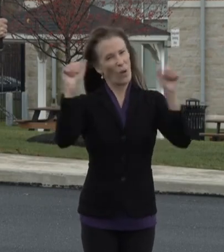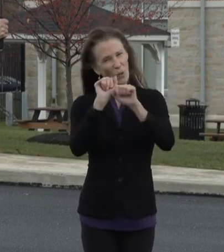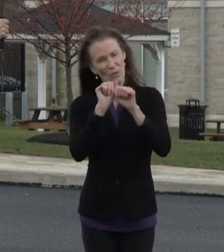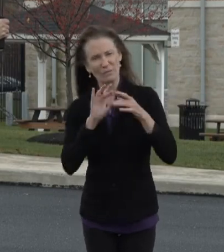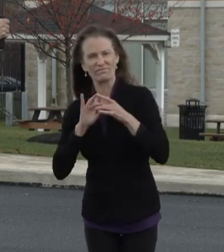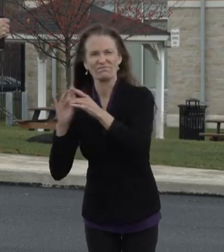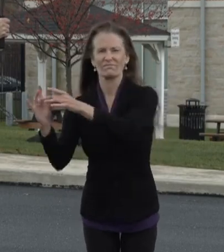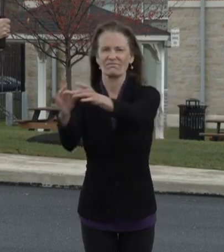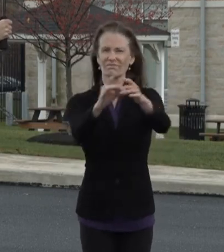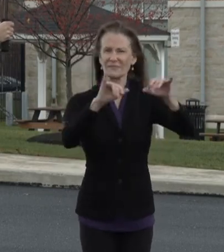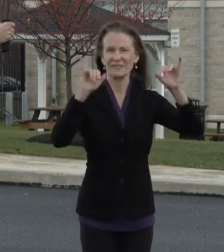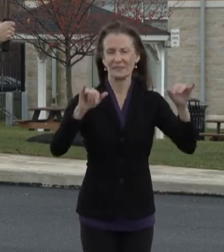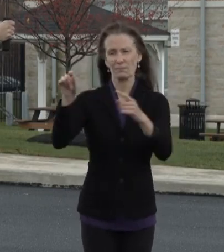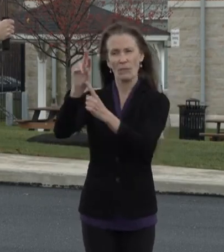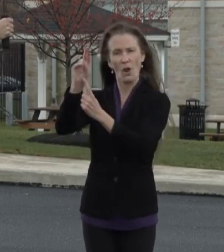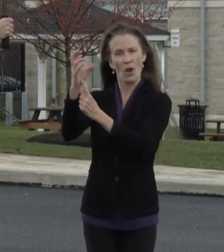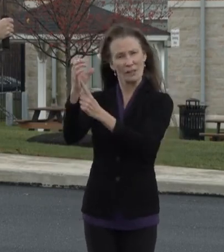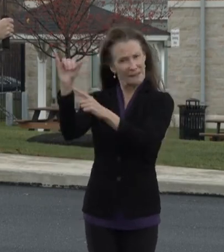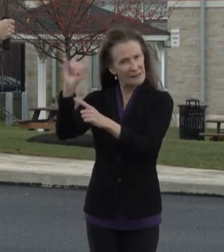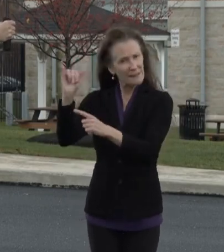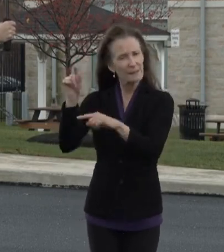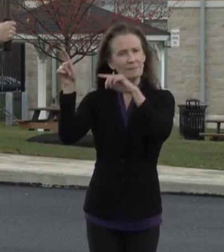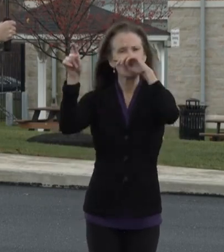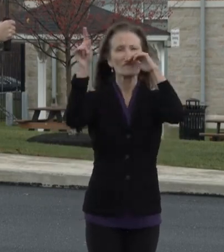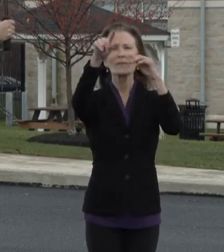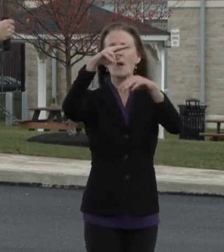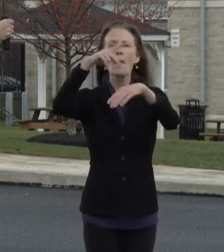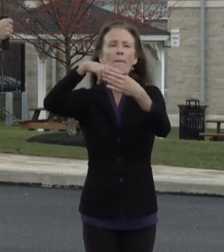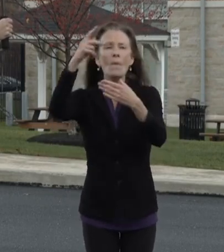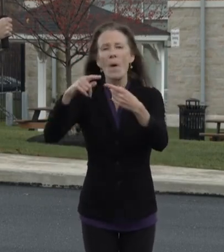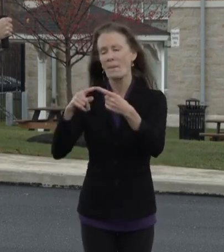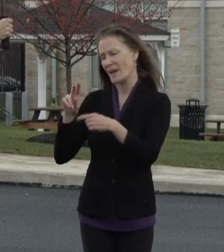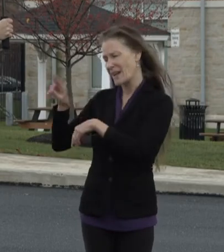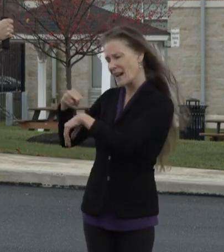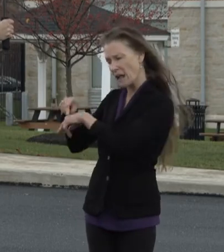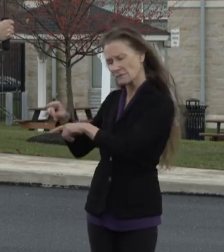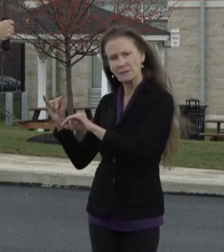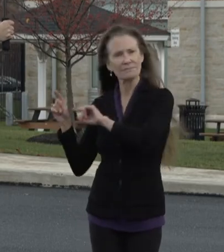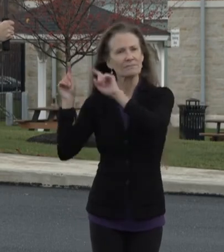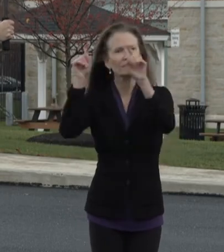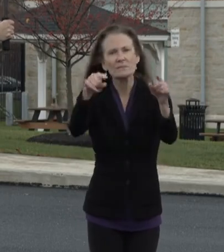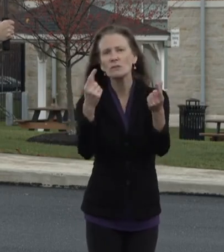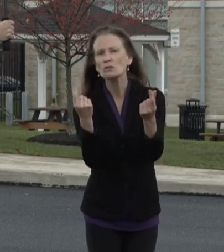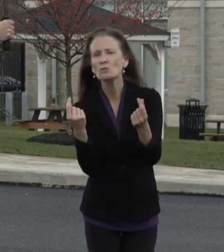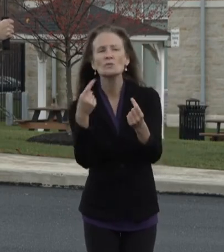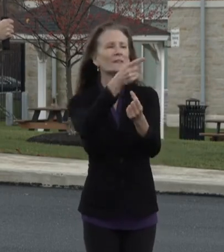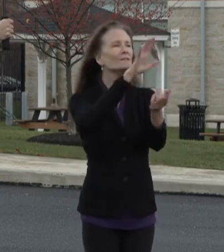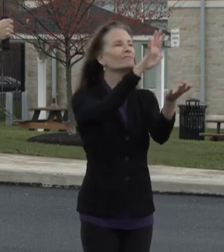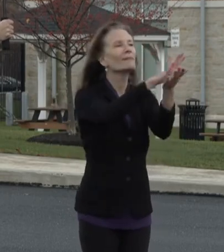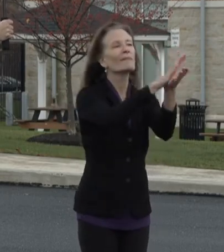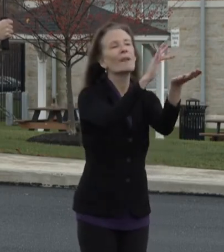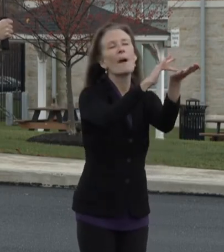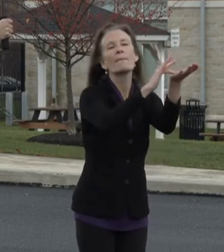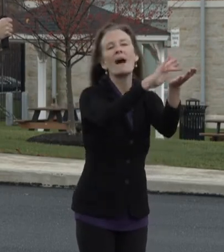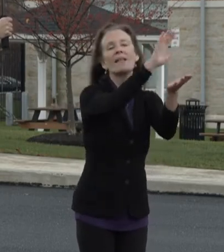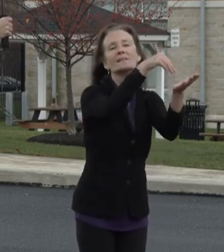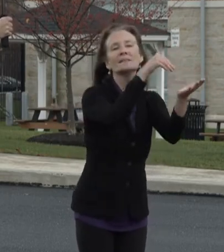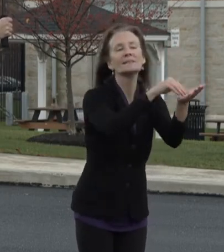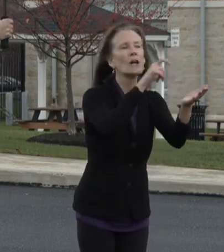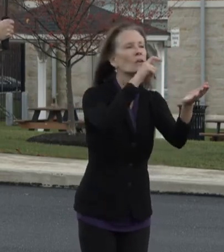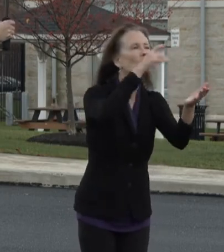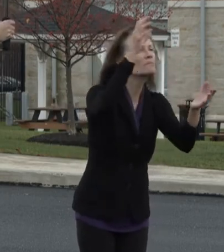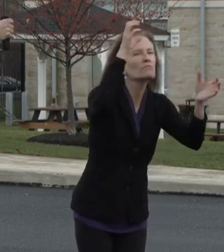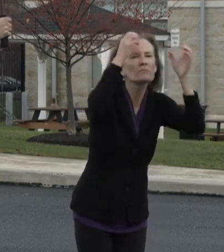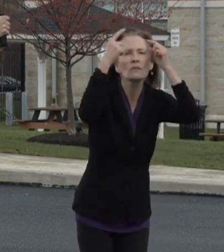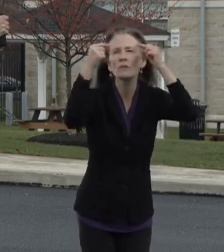RIC program is actually a national model, engaging academic medical centers and their expertise to go into the facilities.